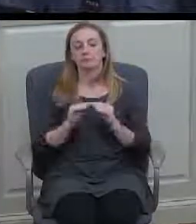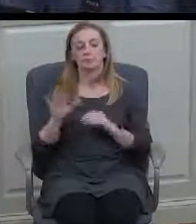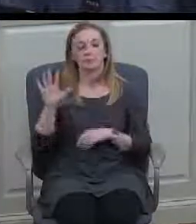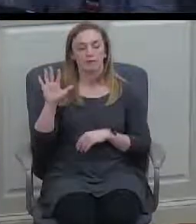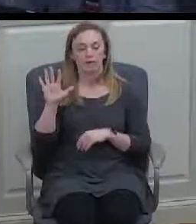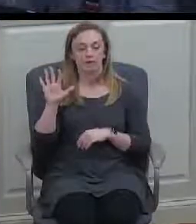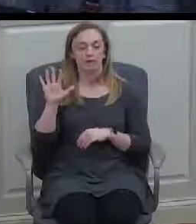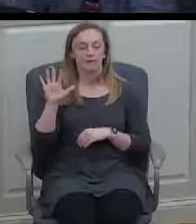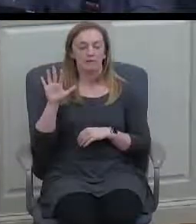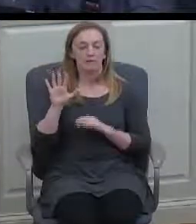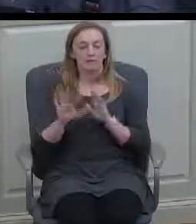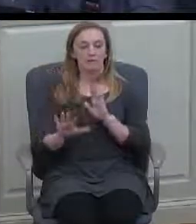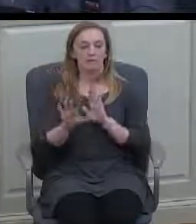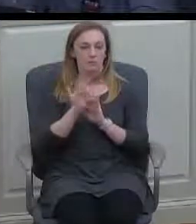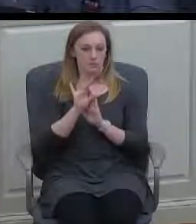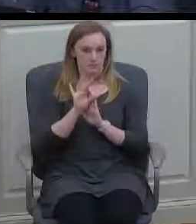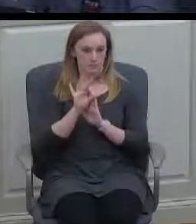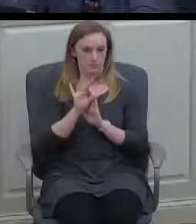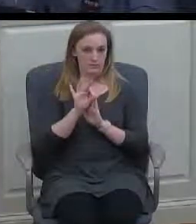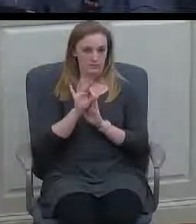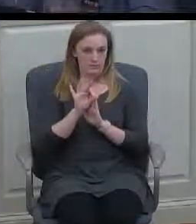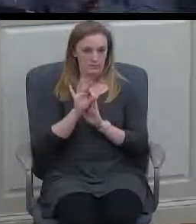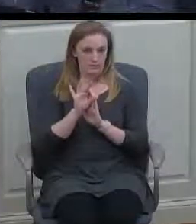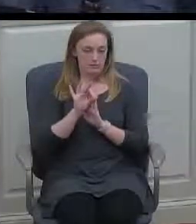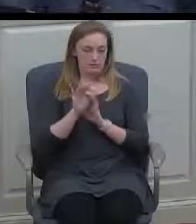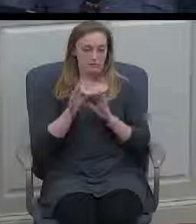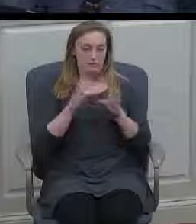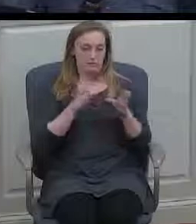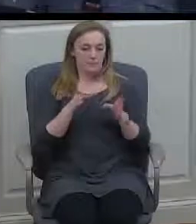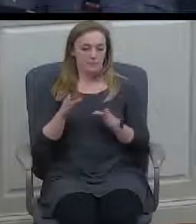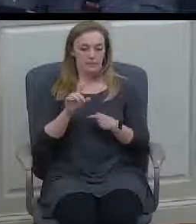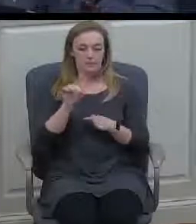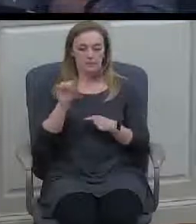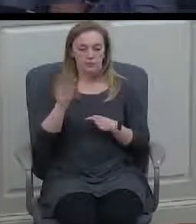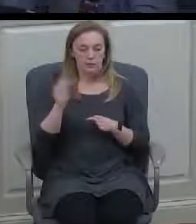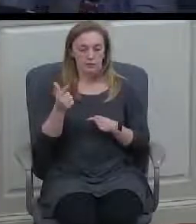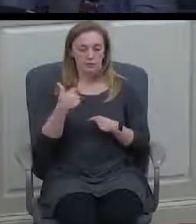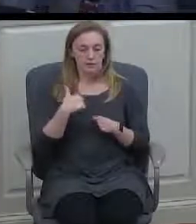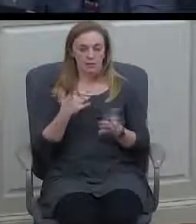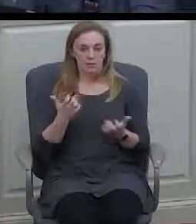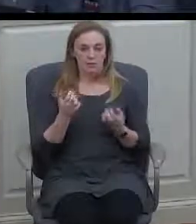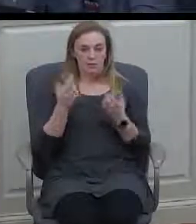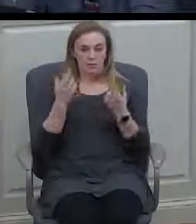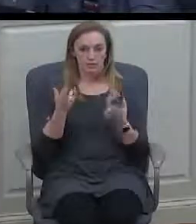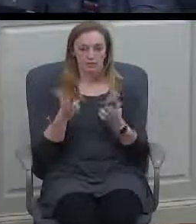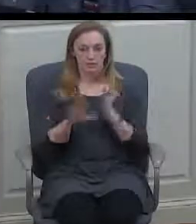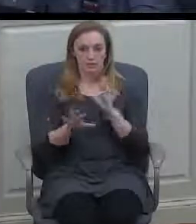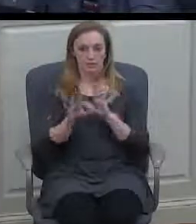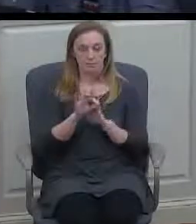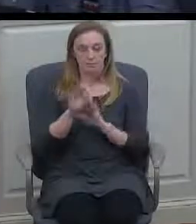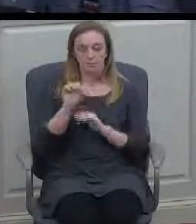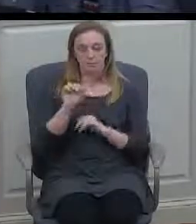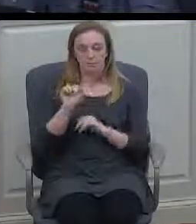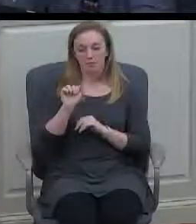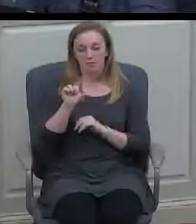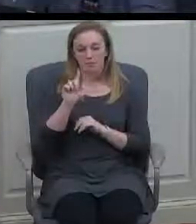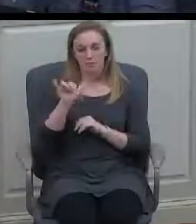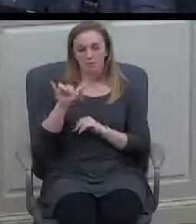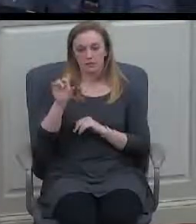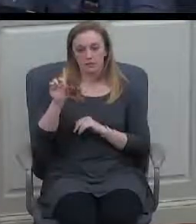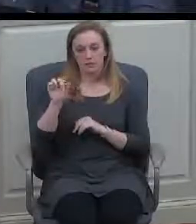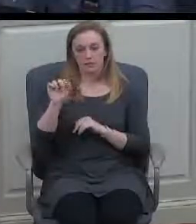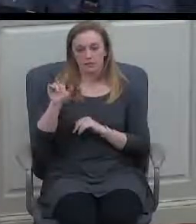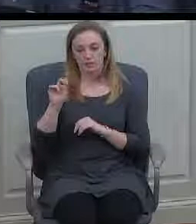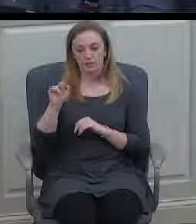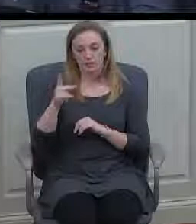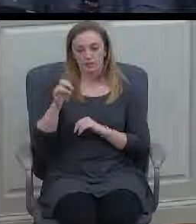5 is an appointment to Planning and Zoning. I'd like to recommend the appointment of Sally Davenport to Planning